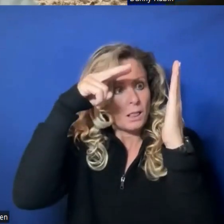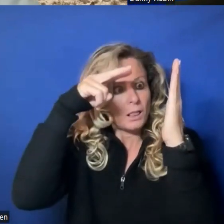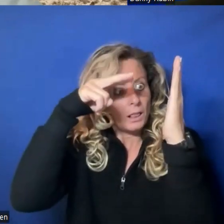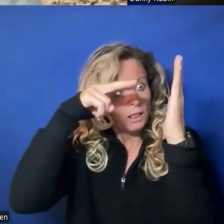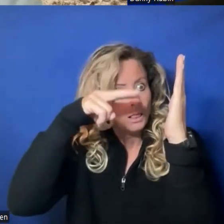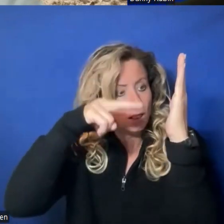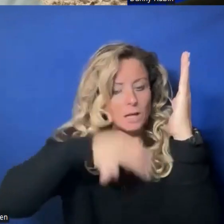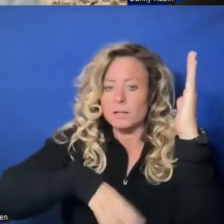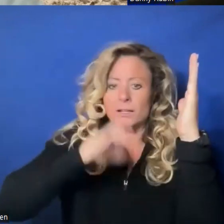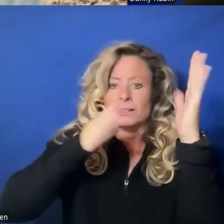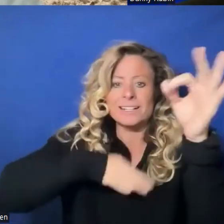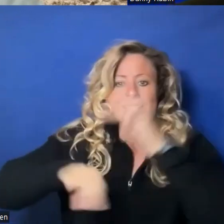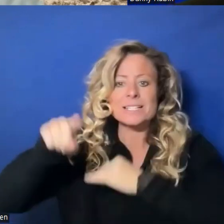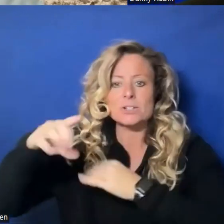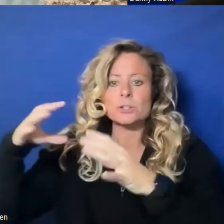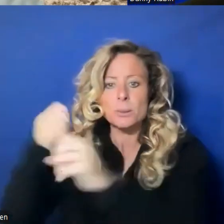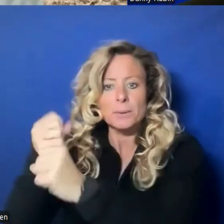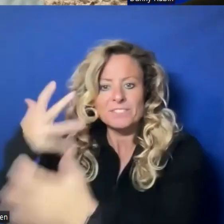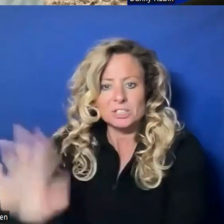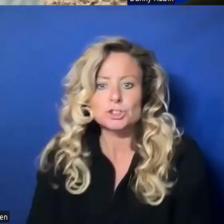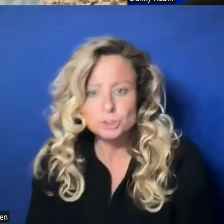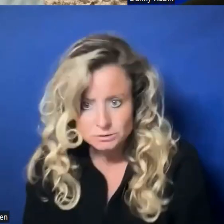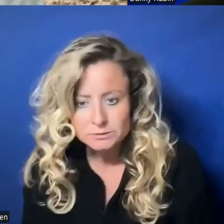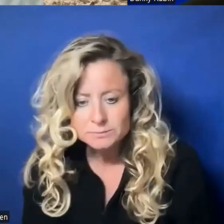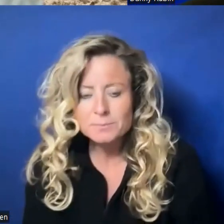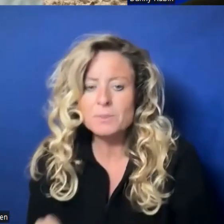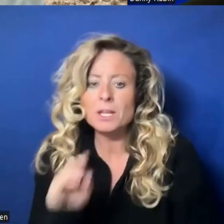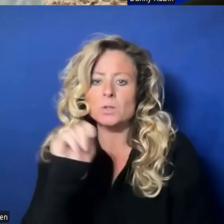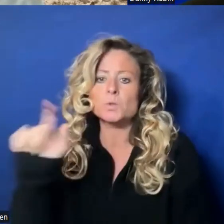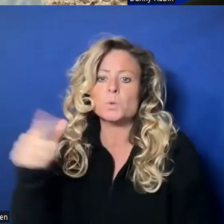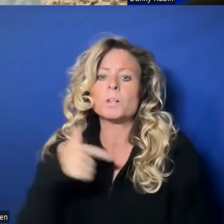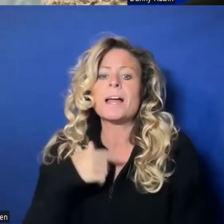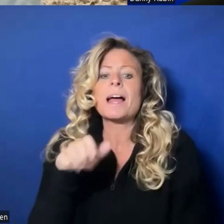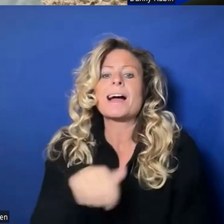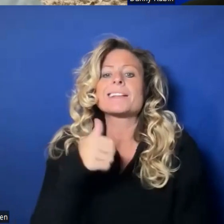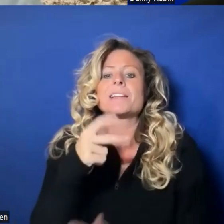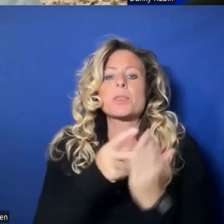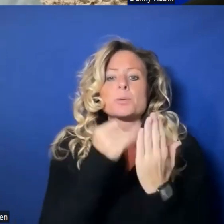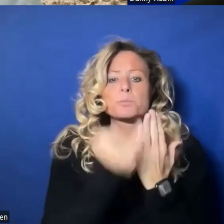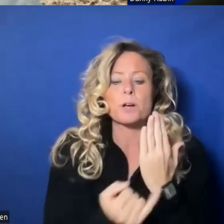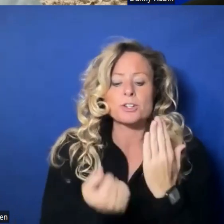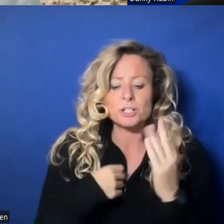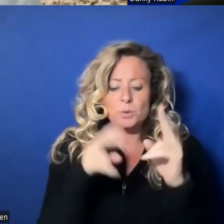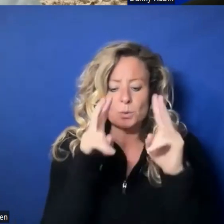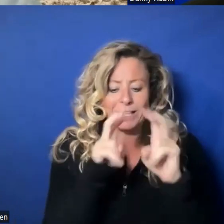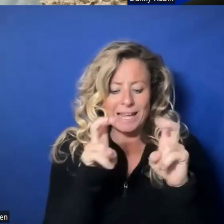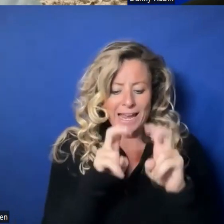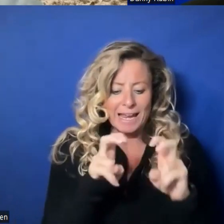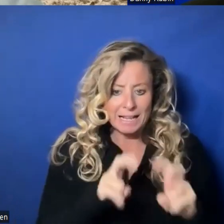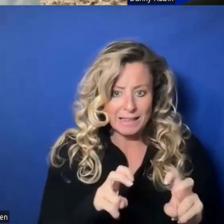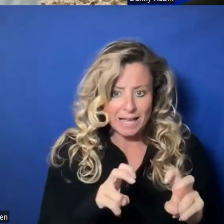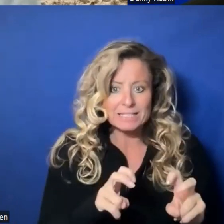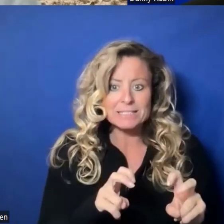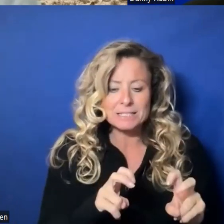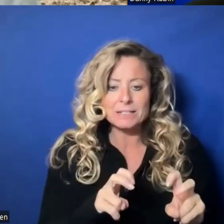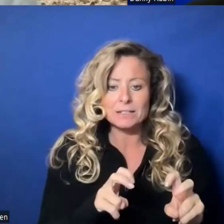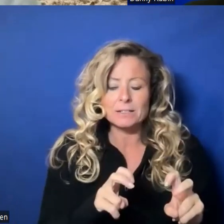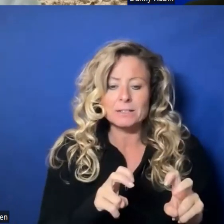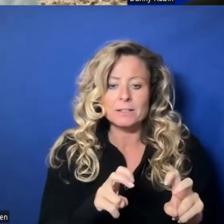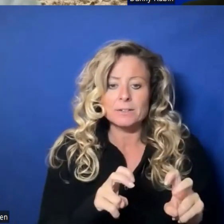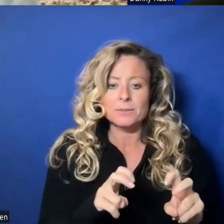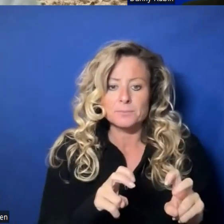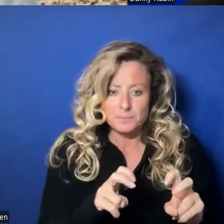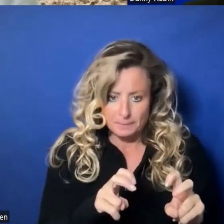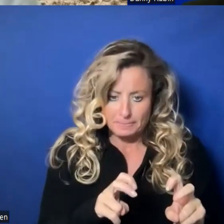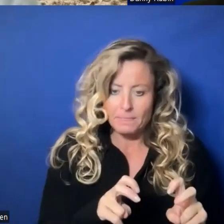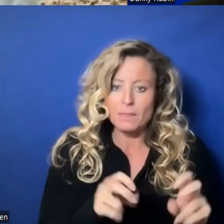paper. On another project, we analyzed posts